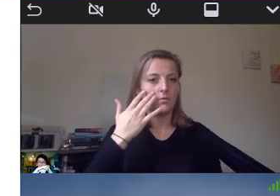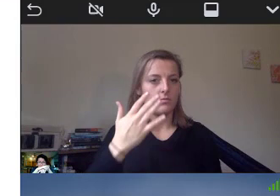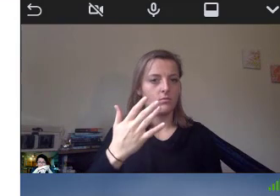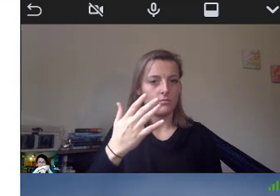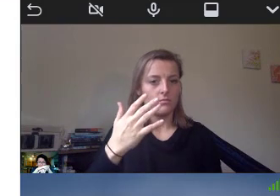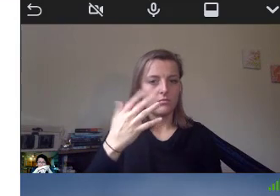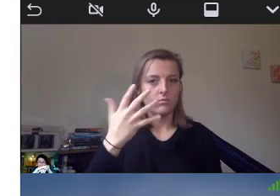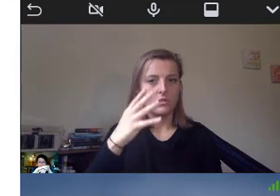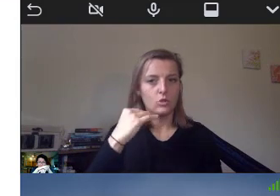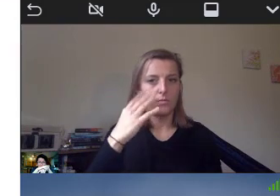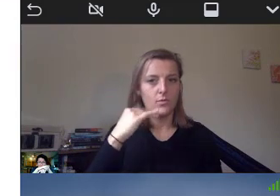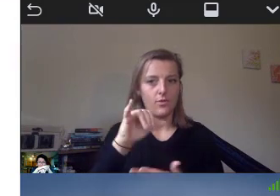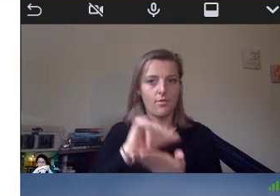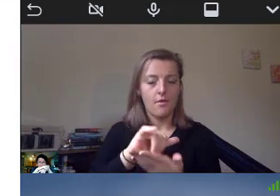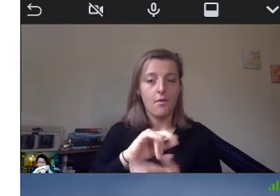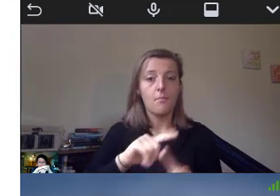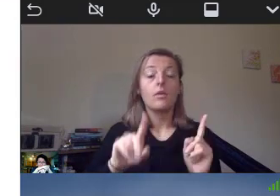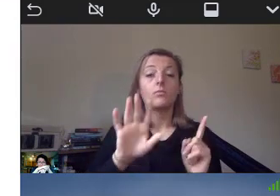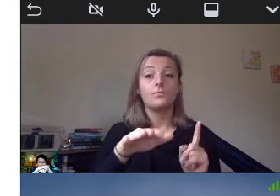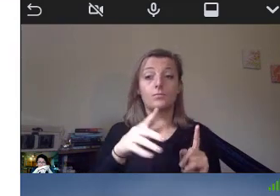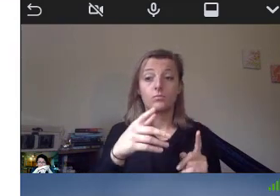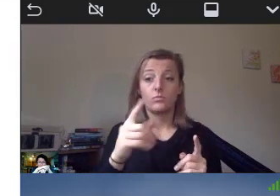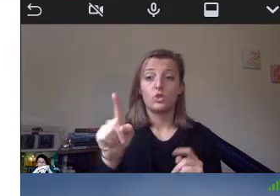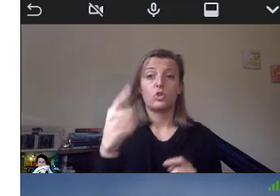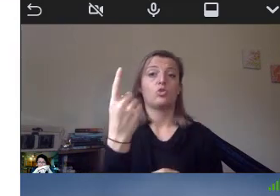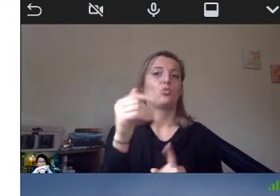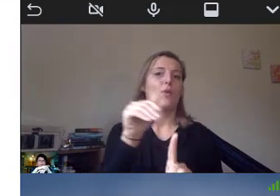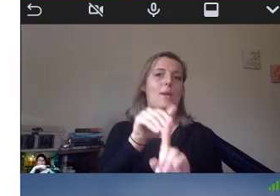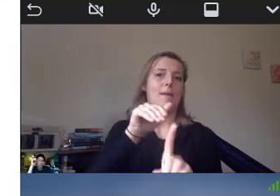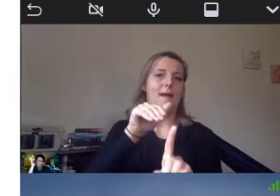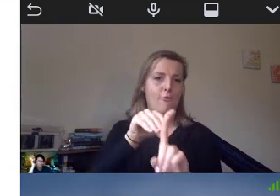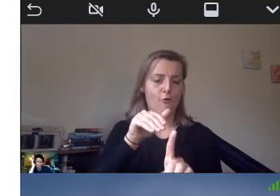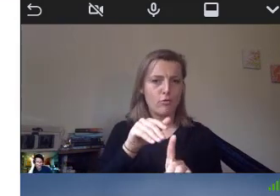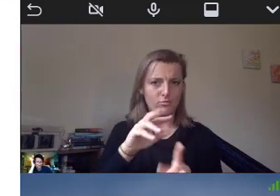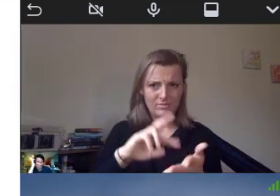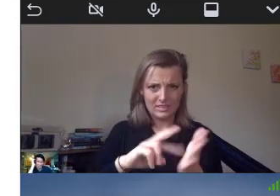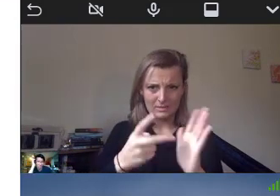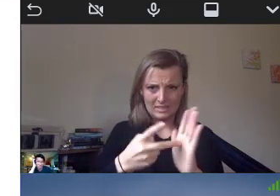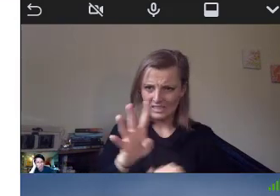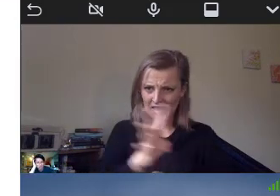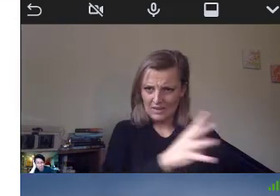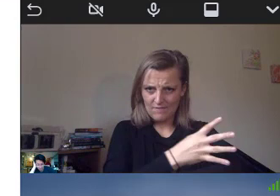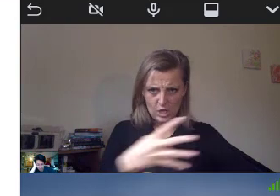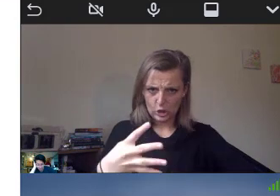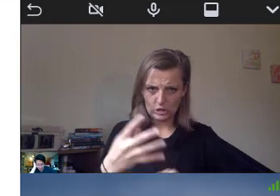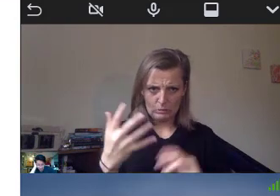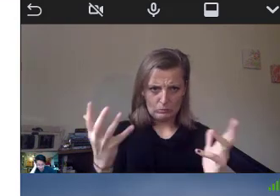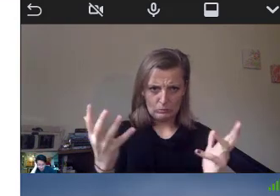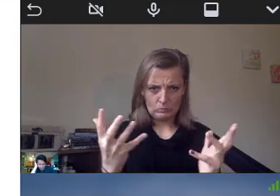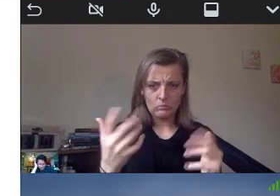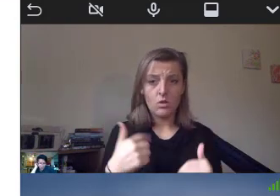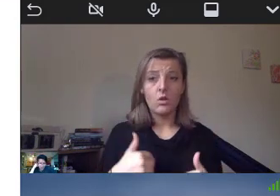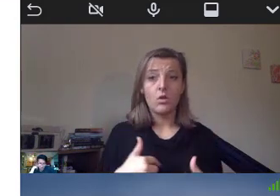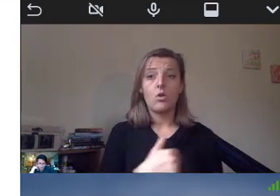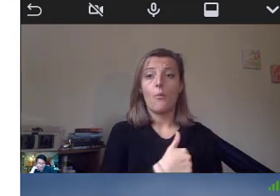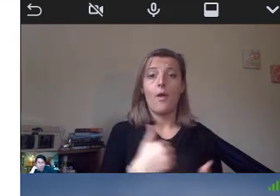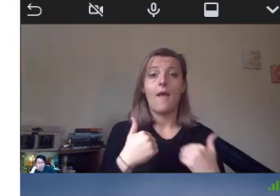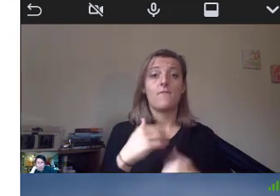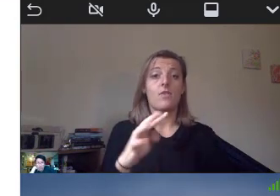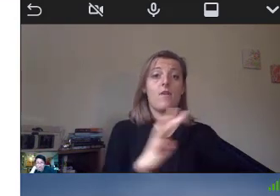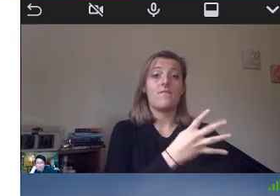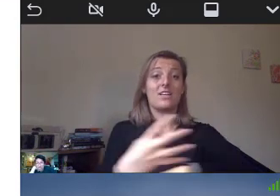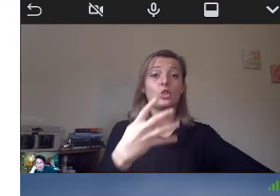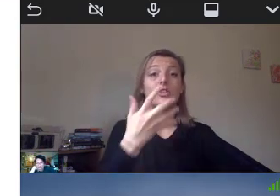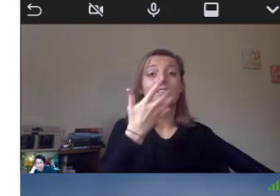So just a reminder or a refresher about what convection is. So we get convection heat transfer when we transfer thermal